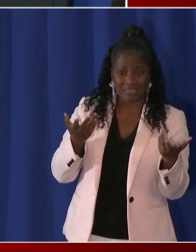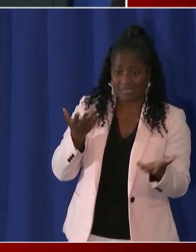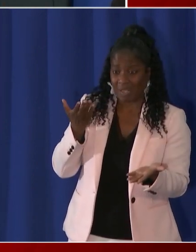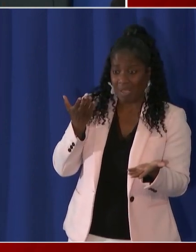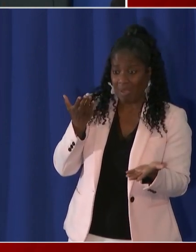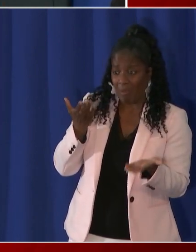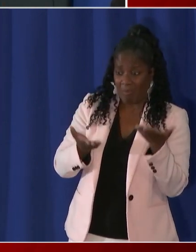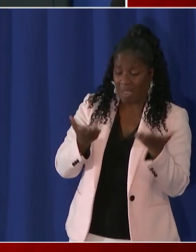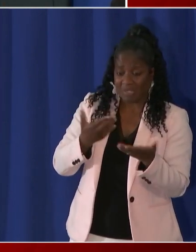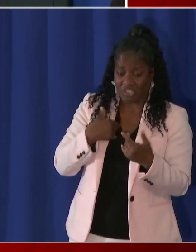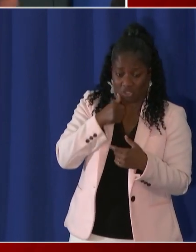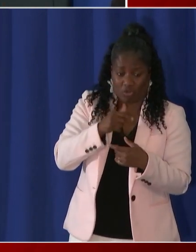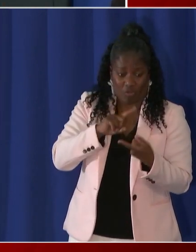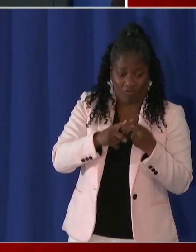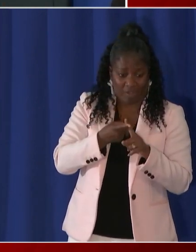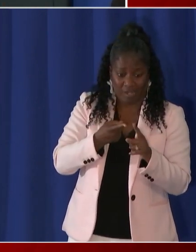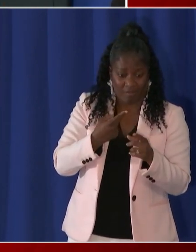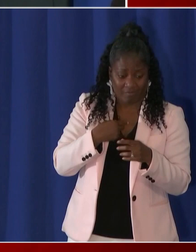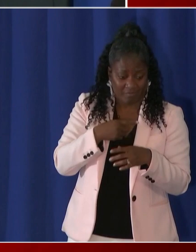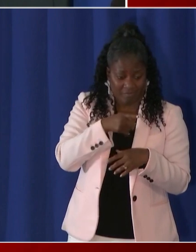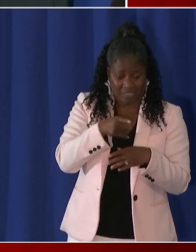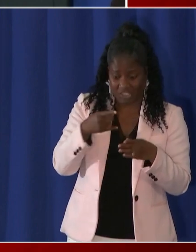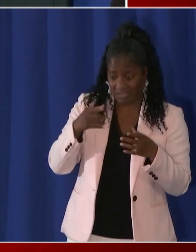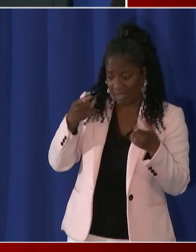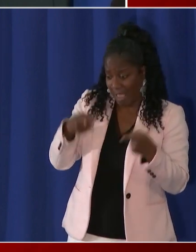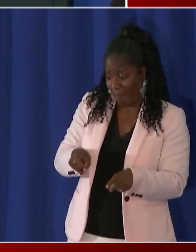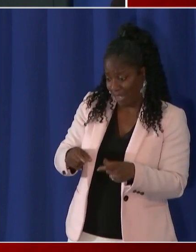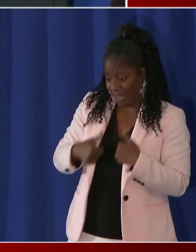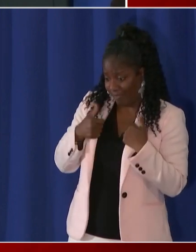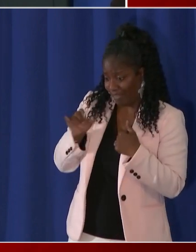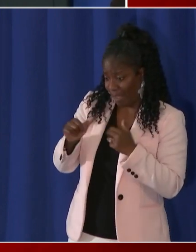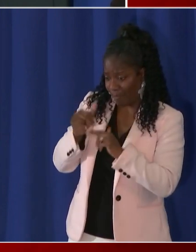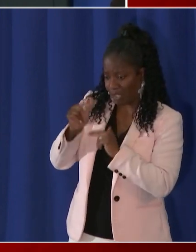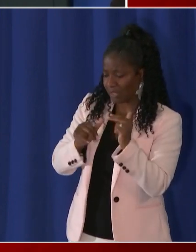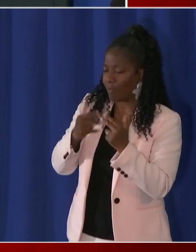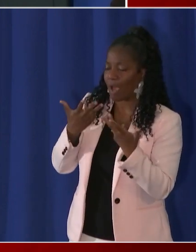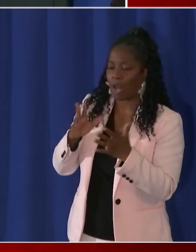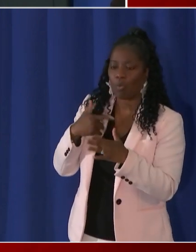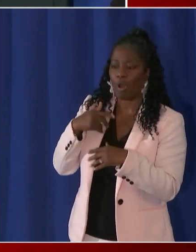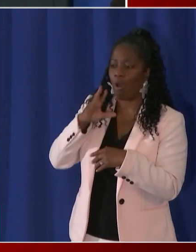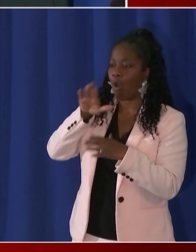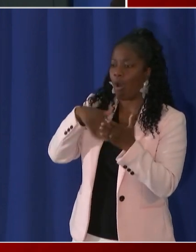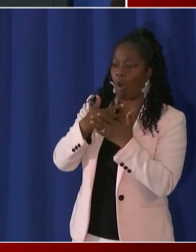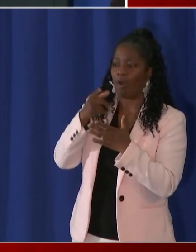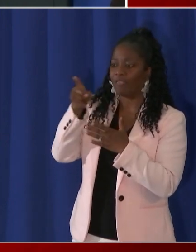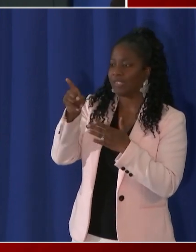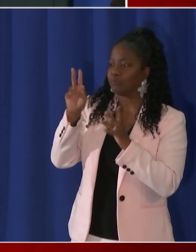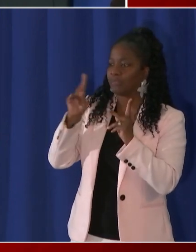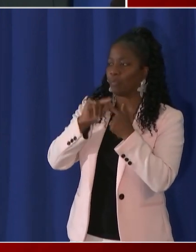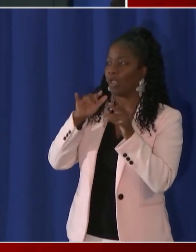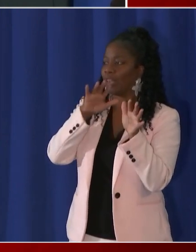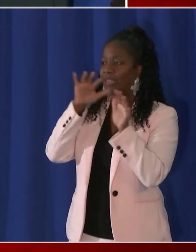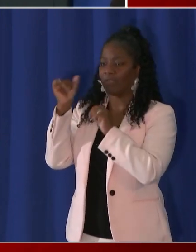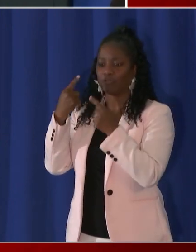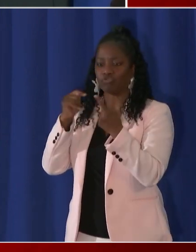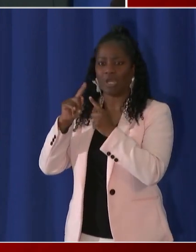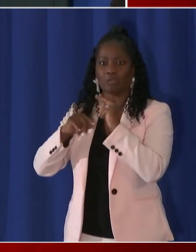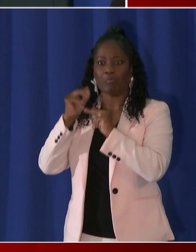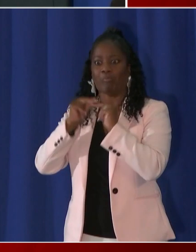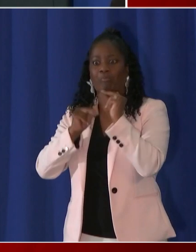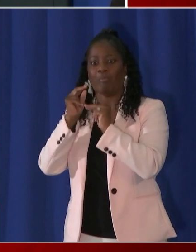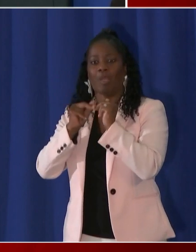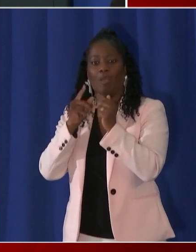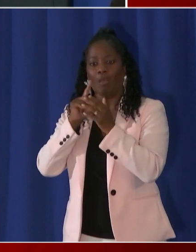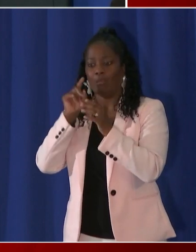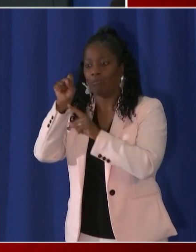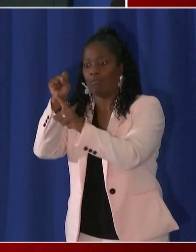may just be the girlfriend of this individual, happens to live in the building. But you know, I don't want, you know, all these cameras leaving here trying to go knock on her door and